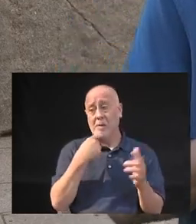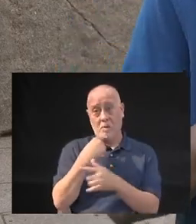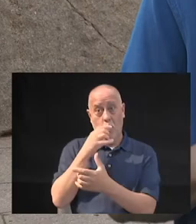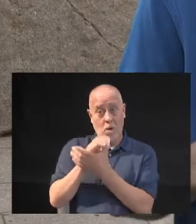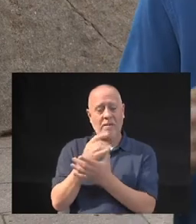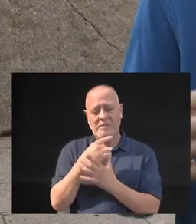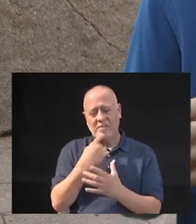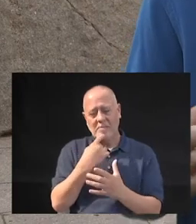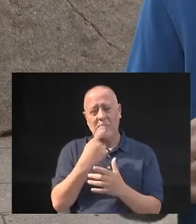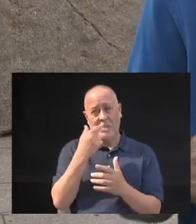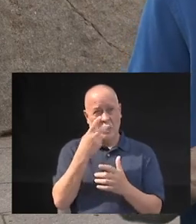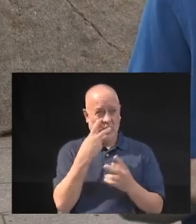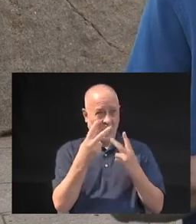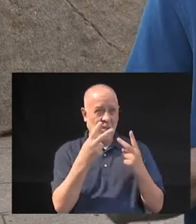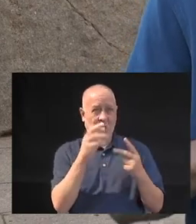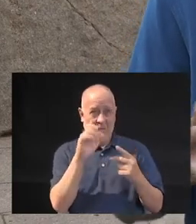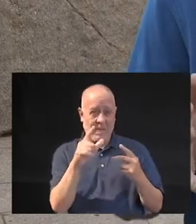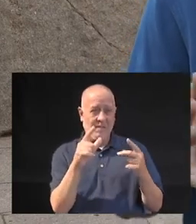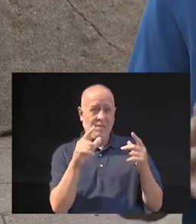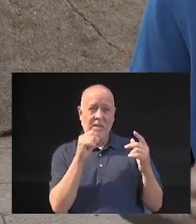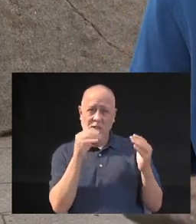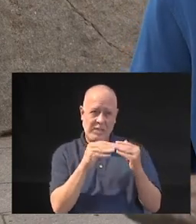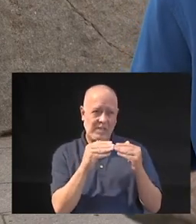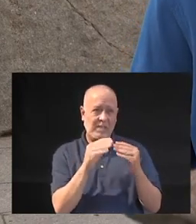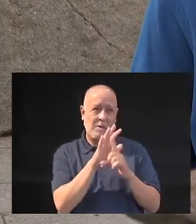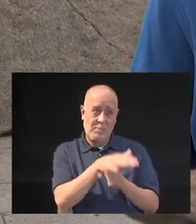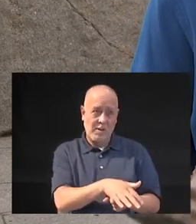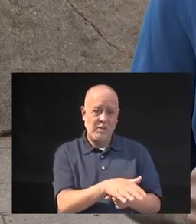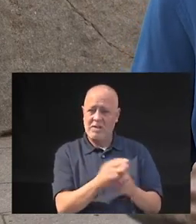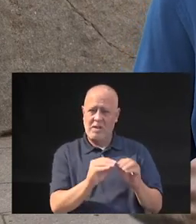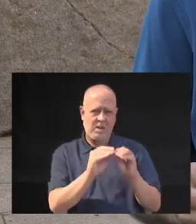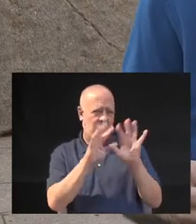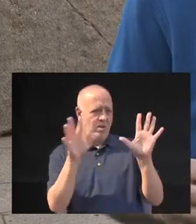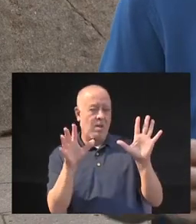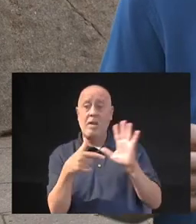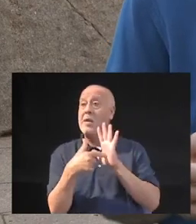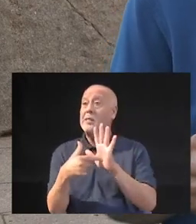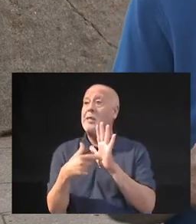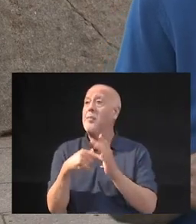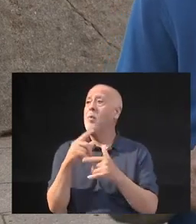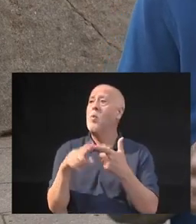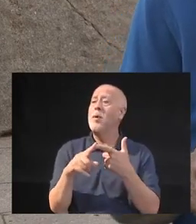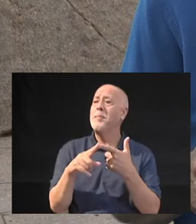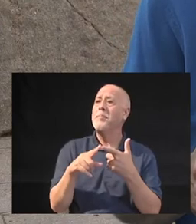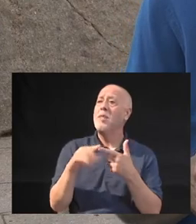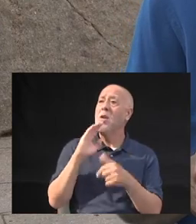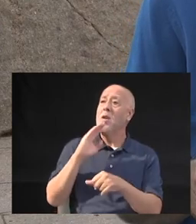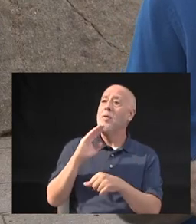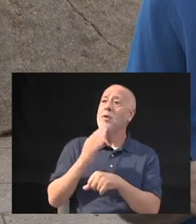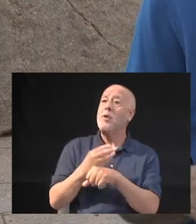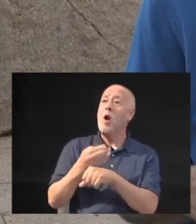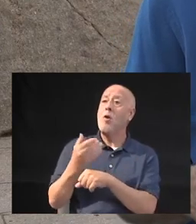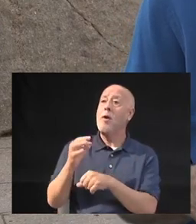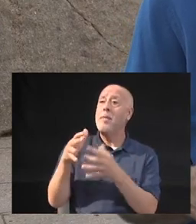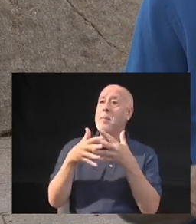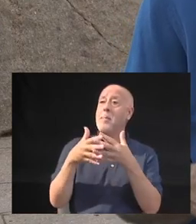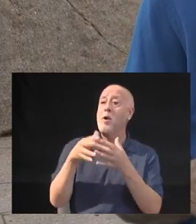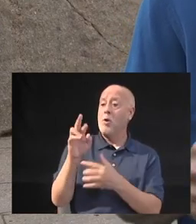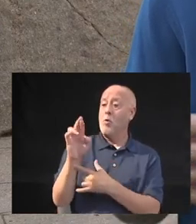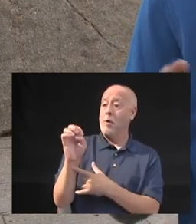saw evil, injustice, and oppression with tremendous clarity. An example of that is when the Daughters of the American